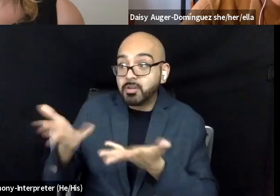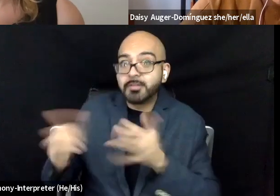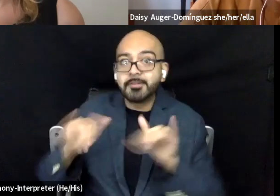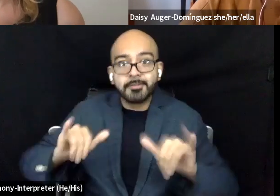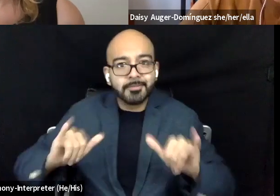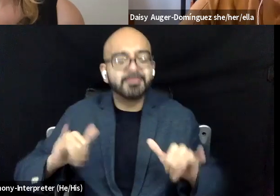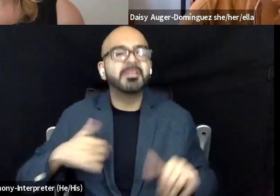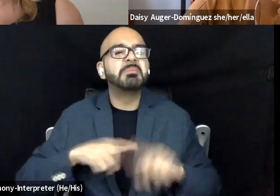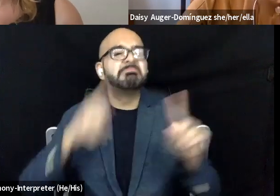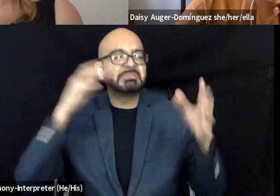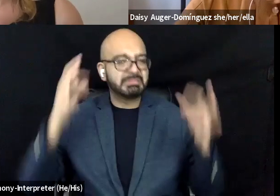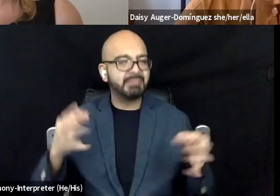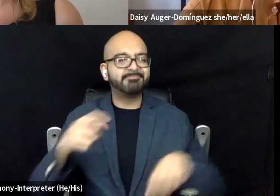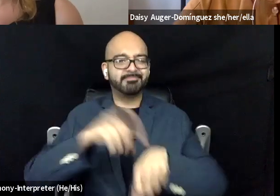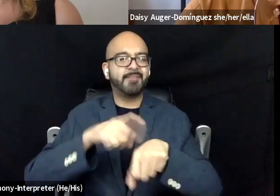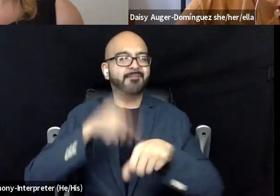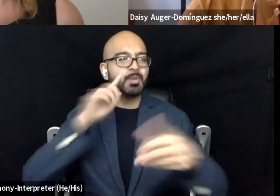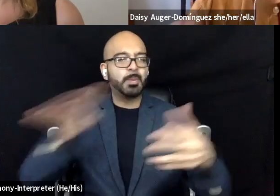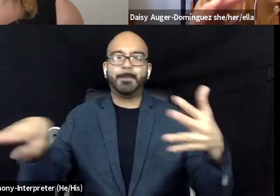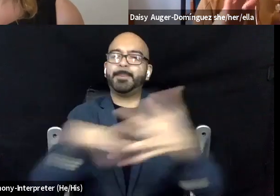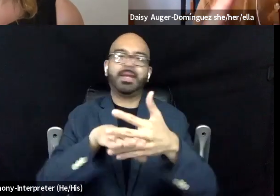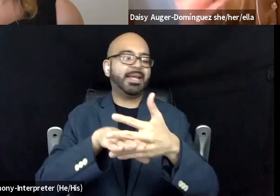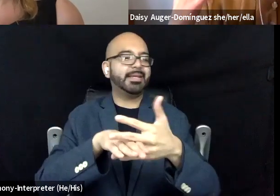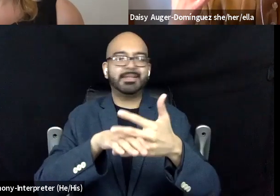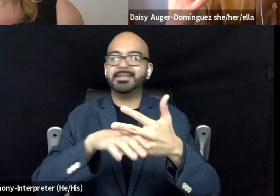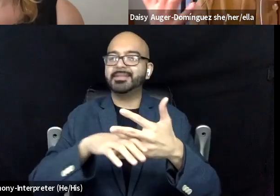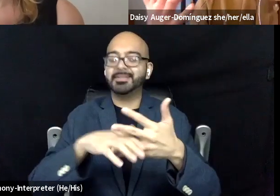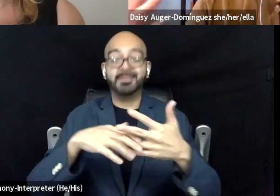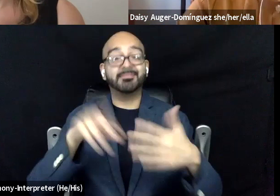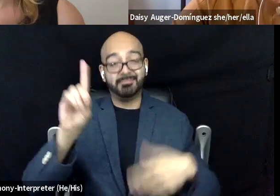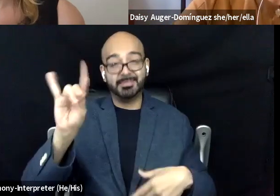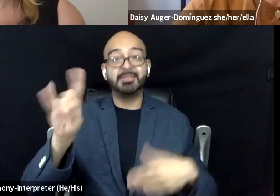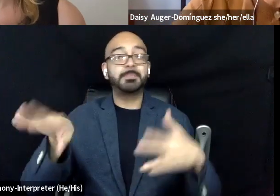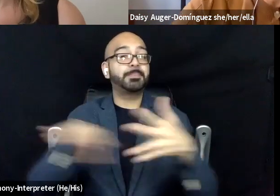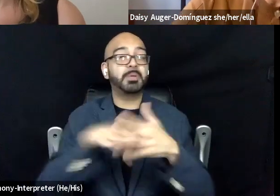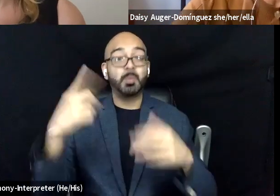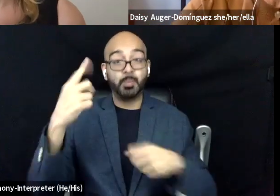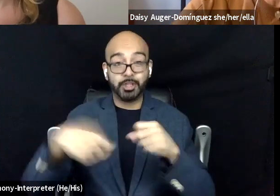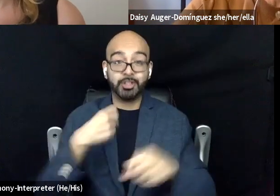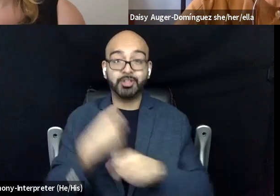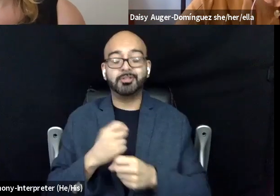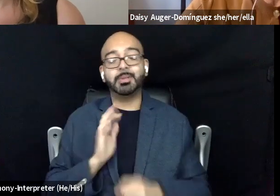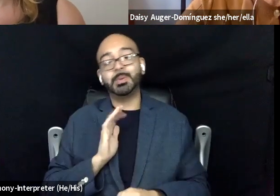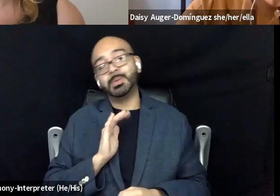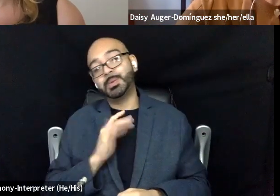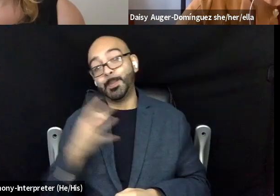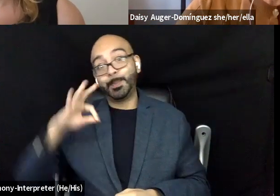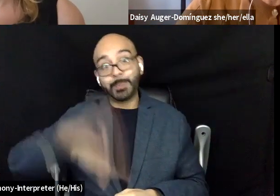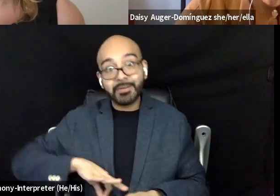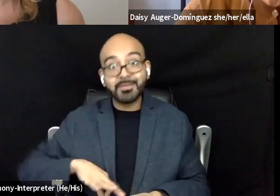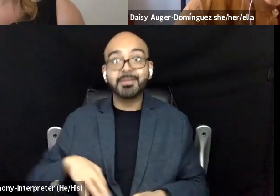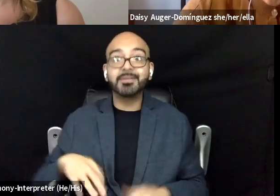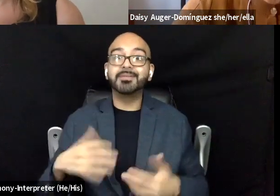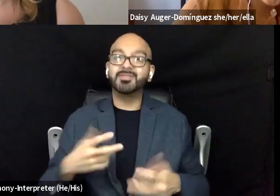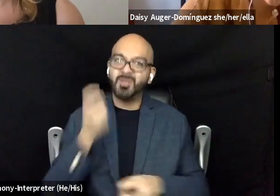break. So I took a year off, and it's an amazing privilege that I have earned, and that was very hard to explain to my